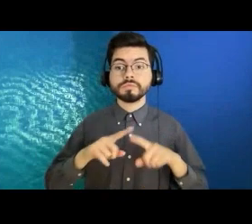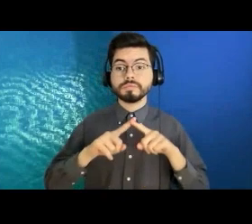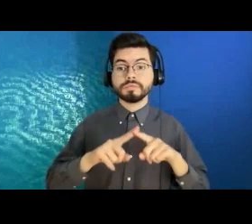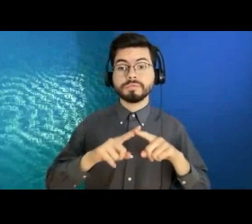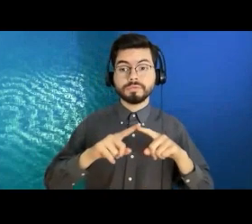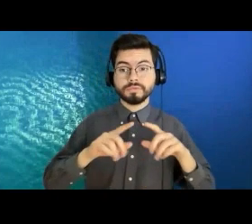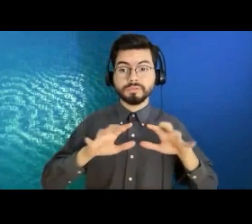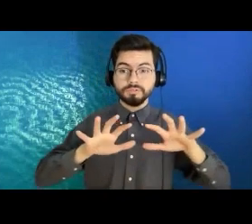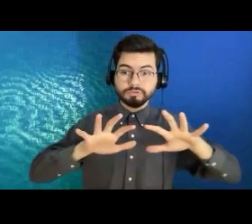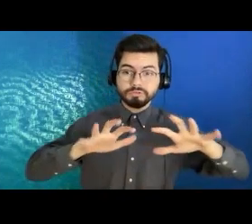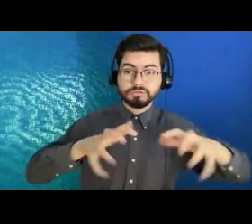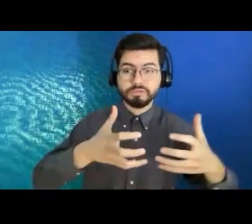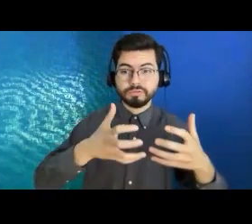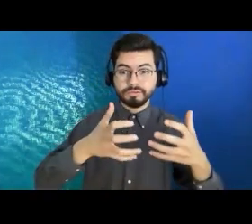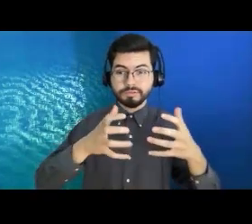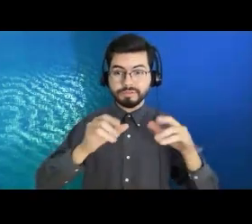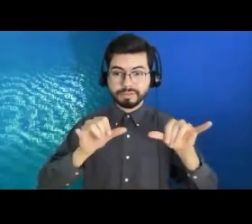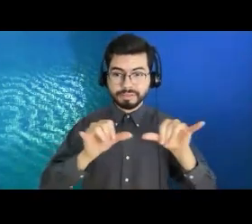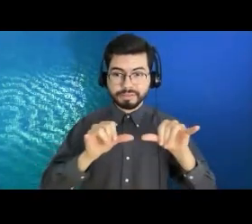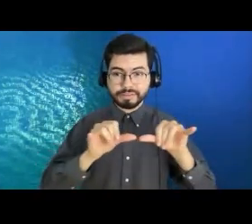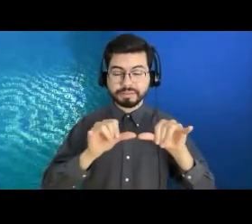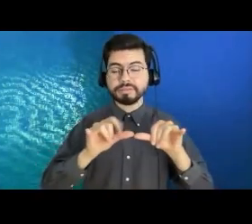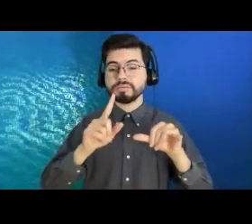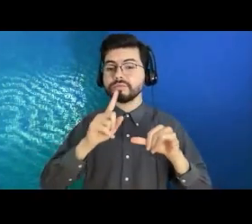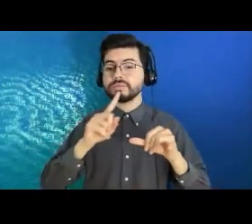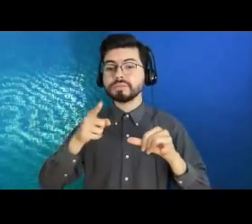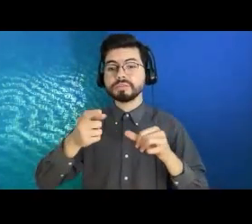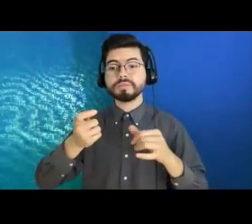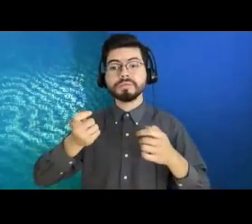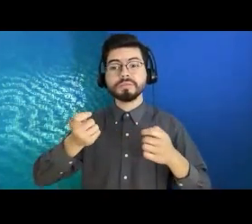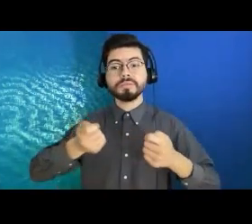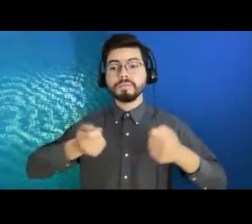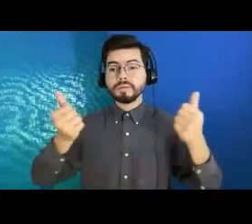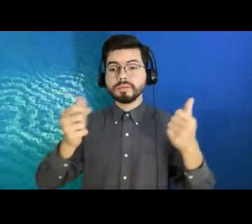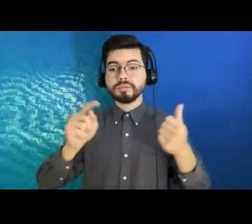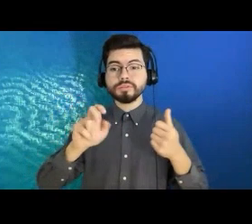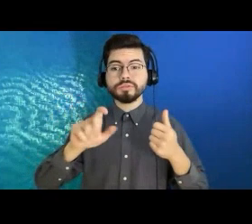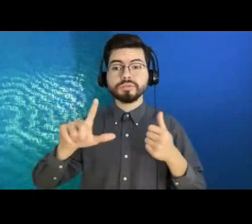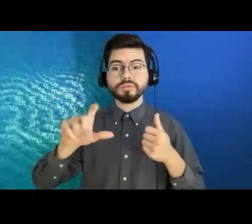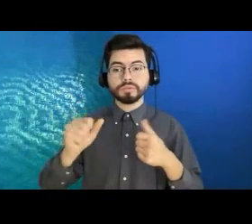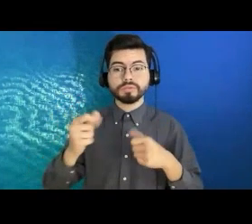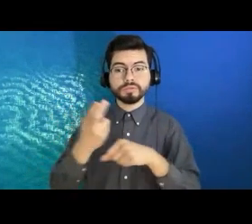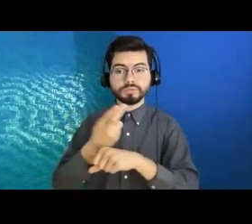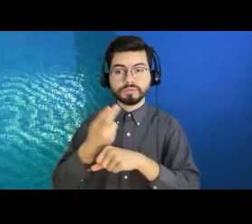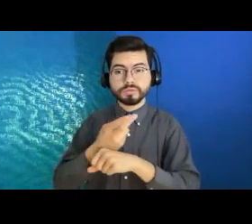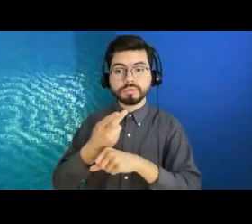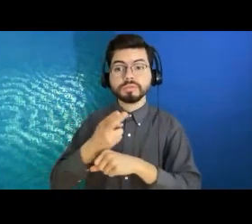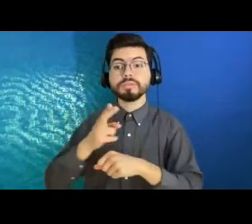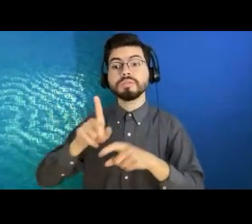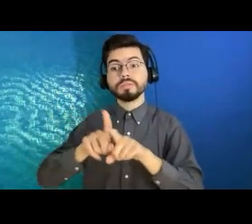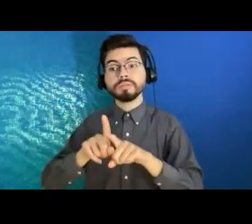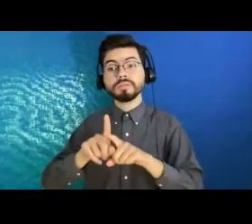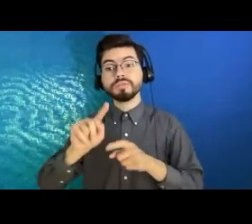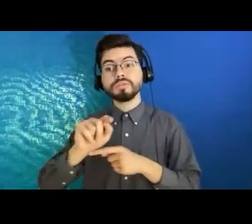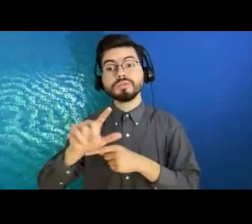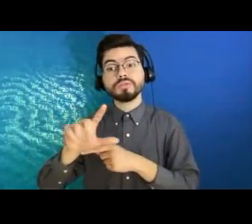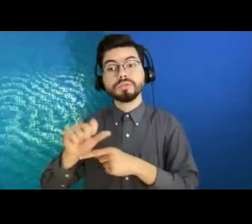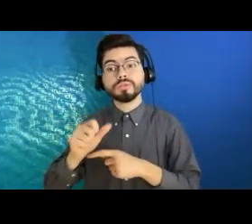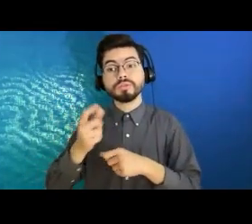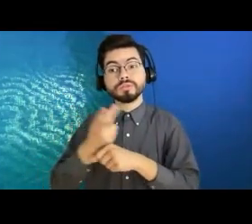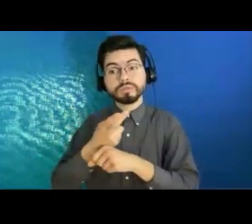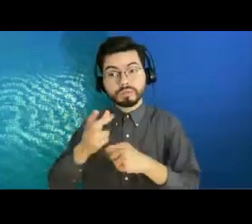the removal tools that you use, and how you use those removal tools. So how big's the